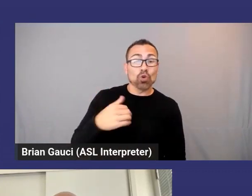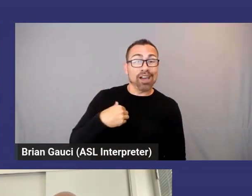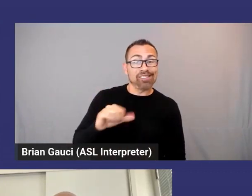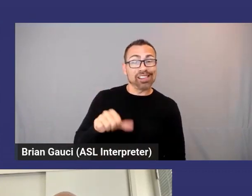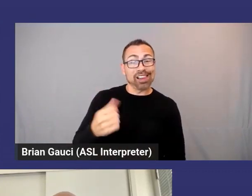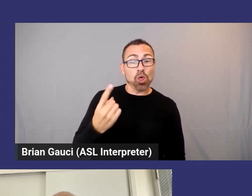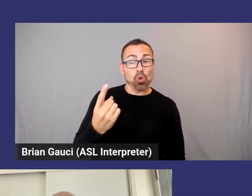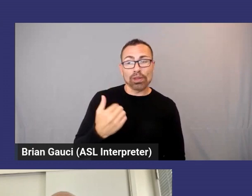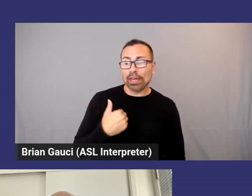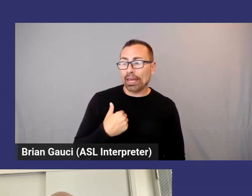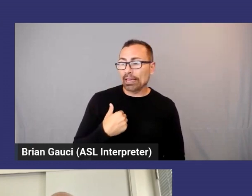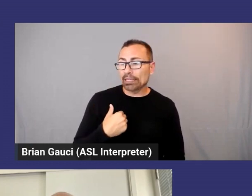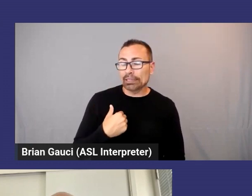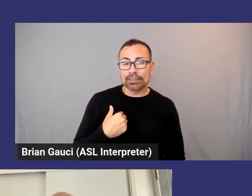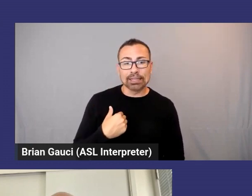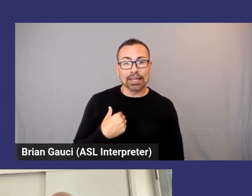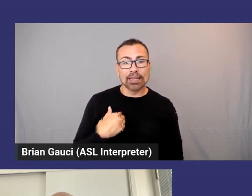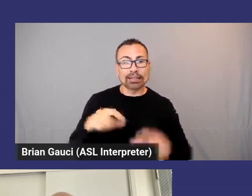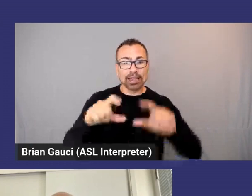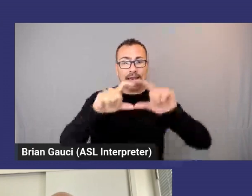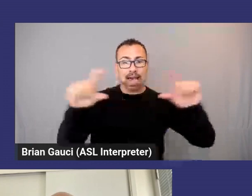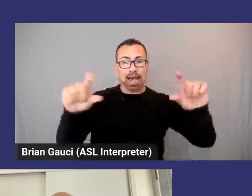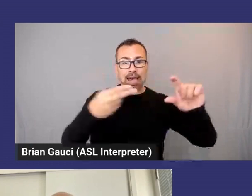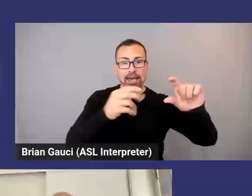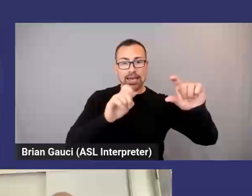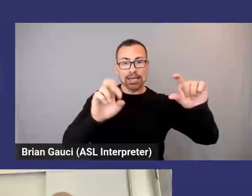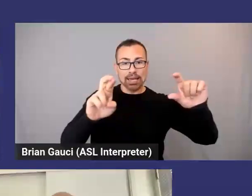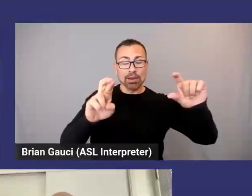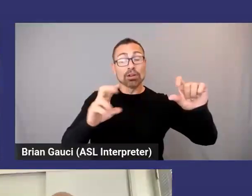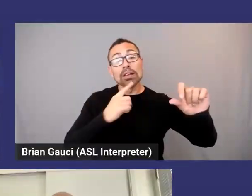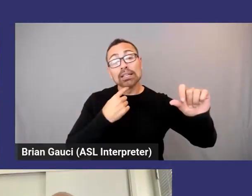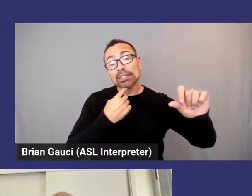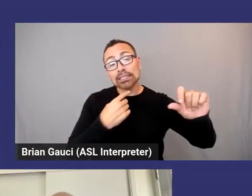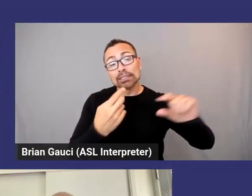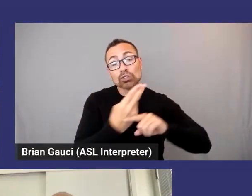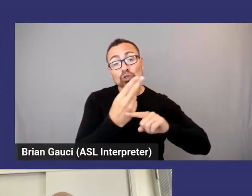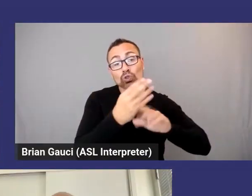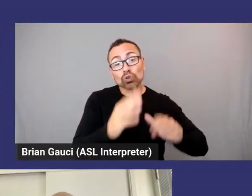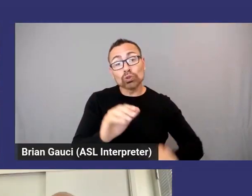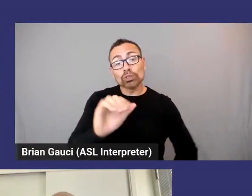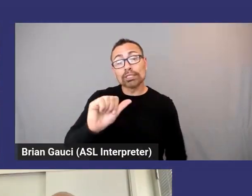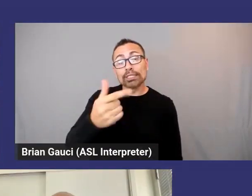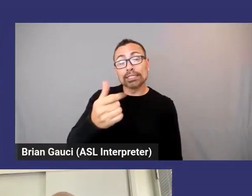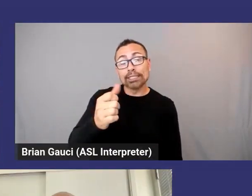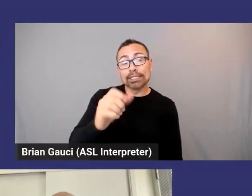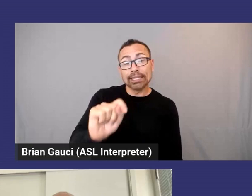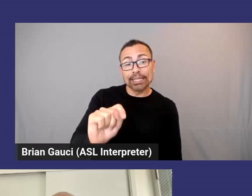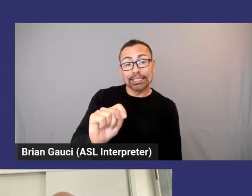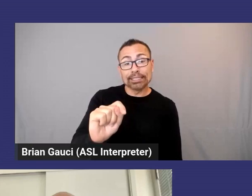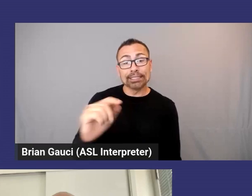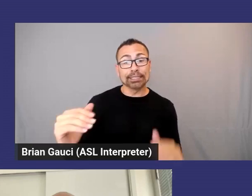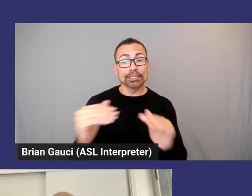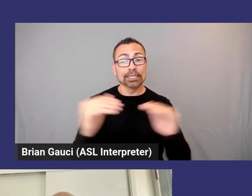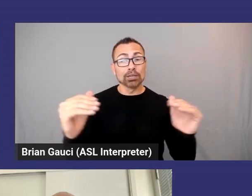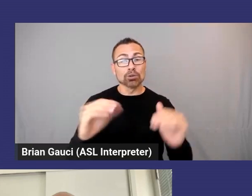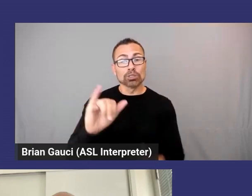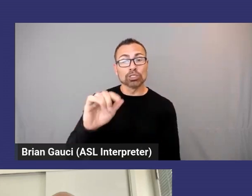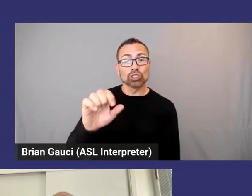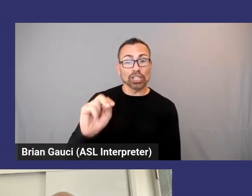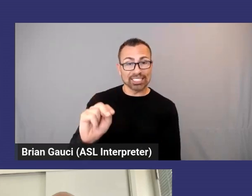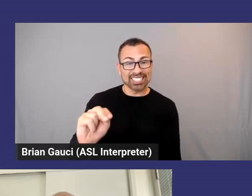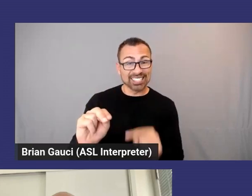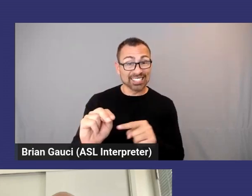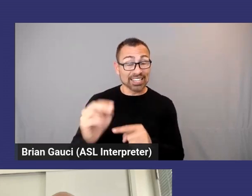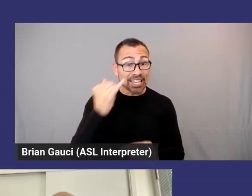a header field that says user agent equals Justin, I want you to send that to Lambda or something like that. And so it's a